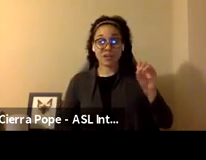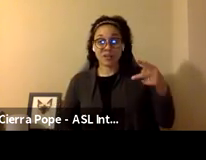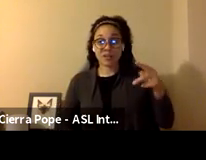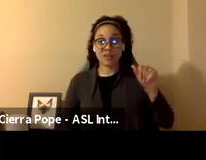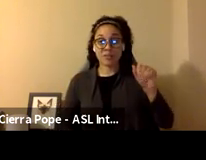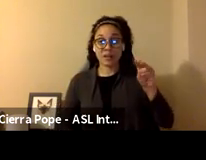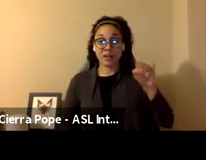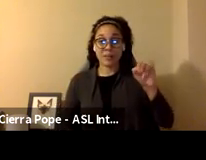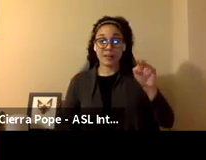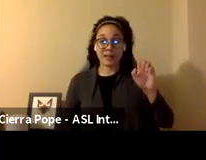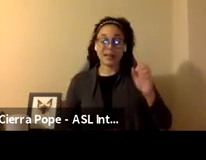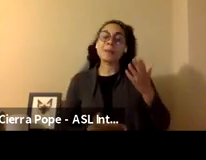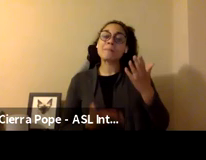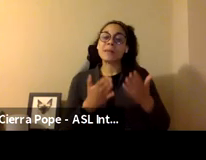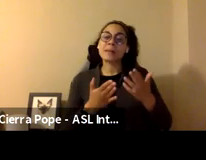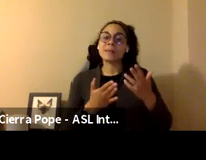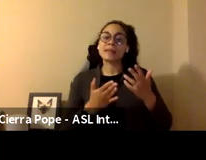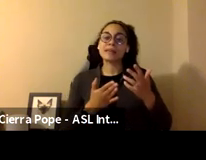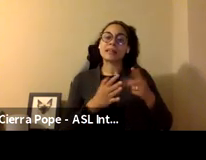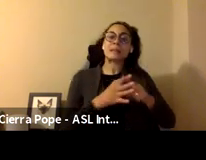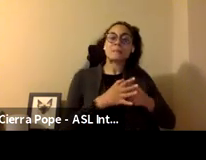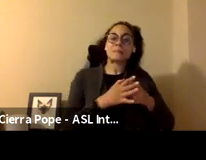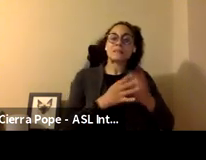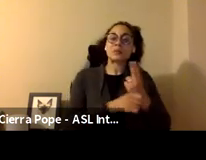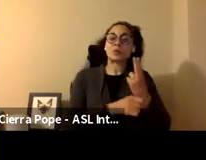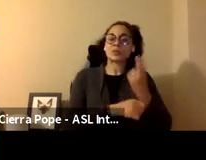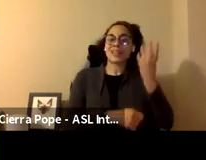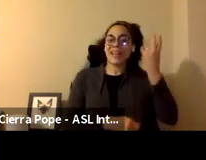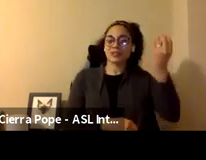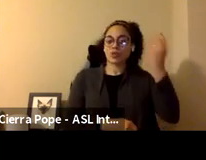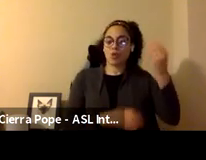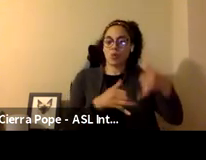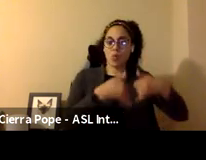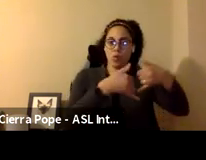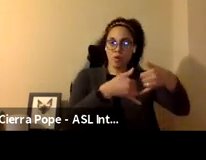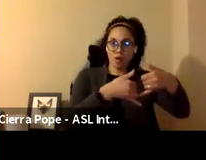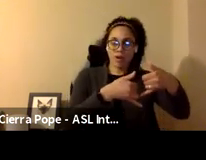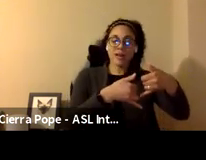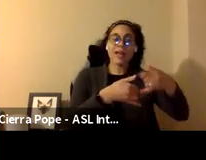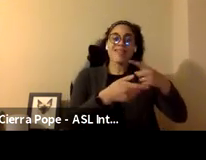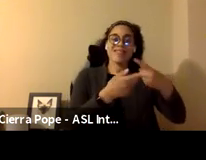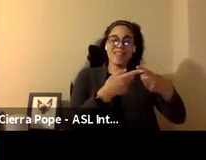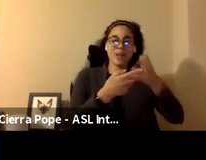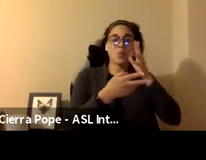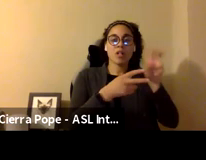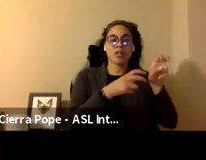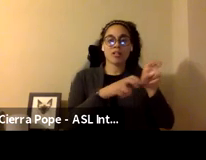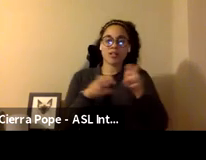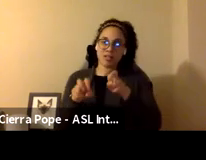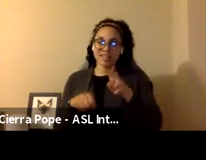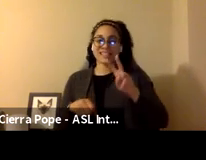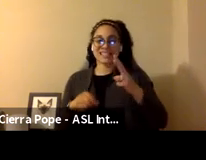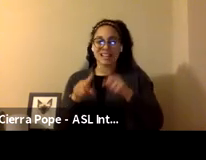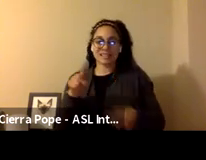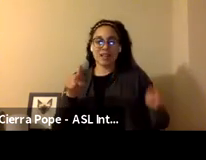to start with external reward, and then eventually it's going to shift over to that success as being